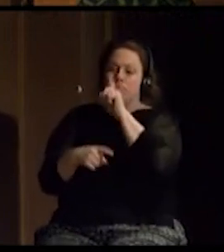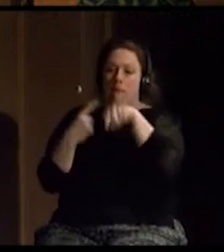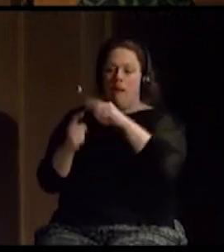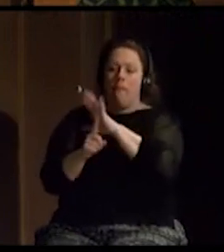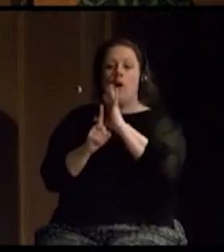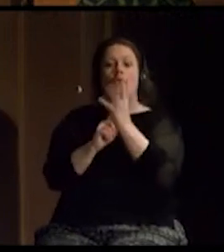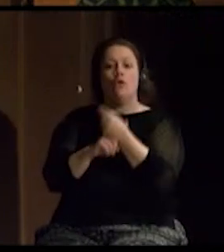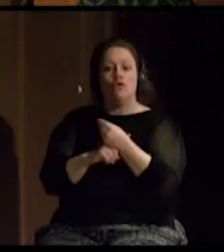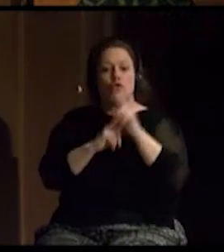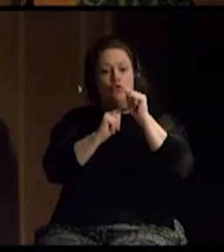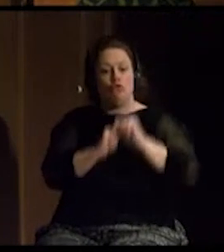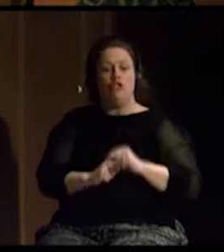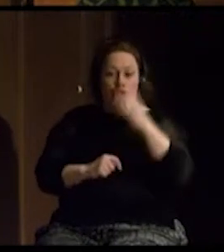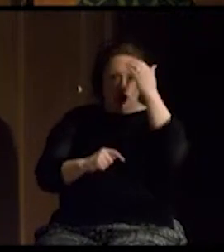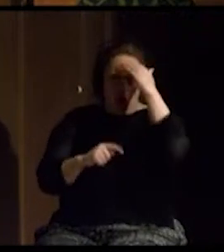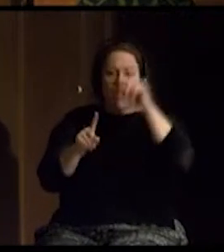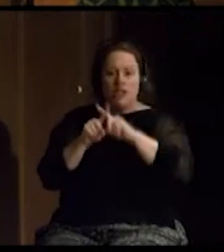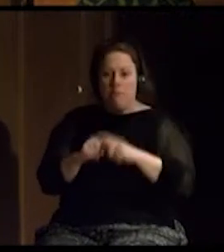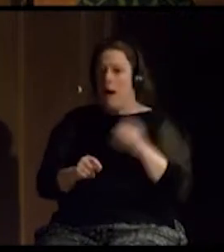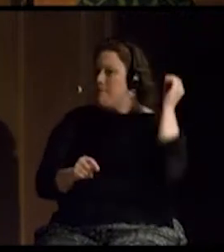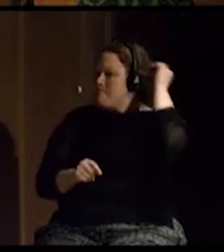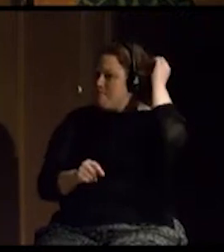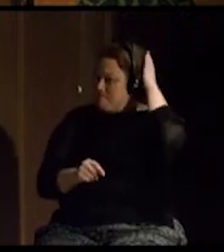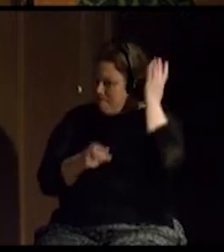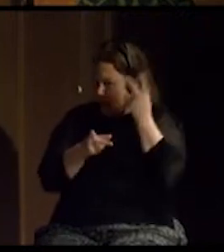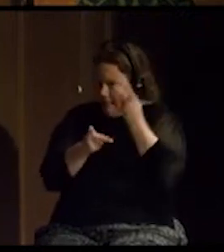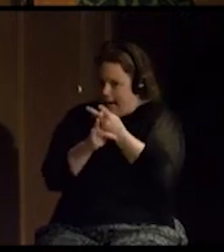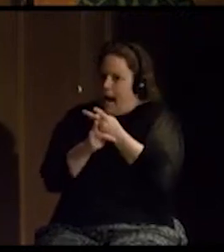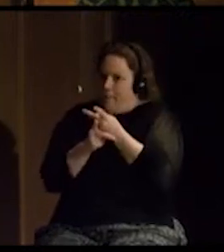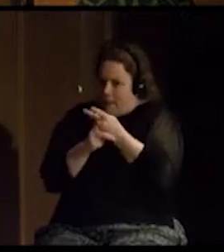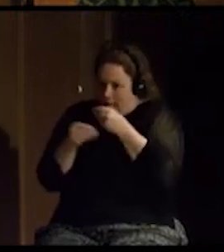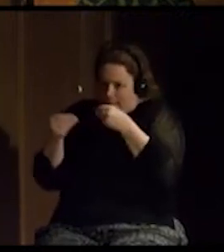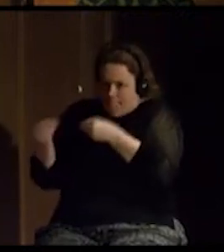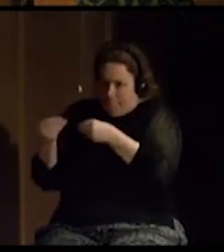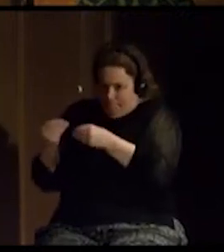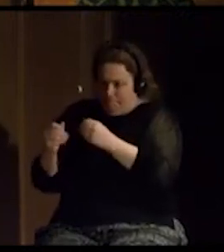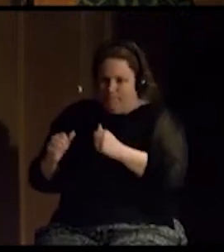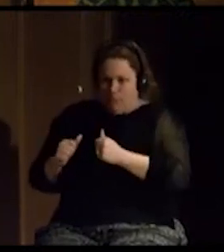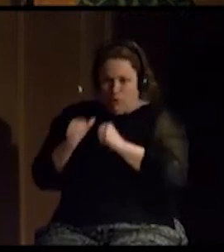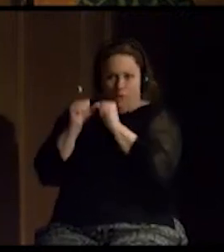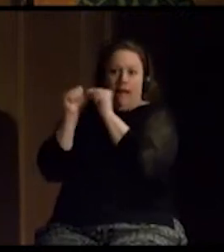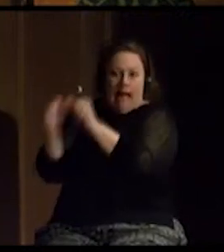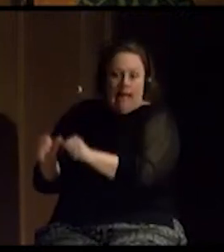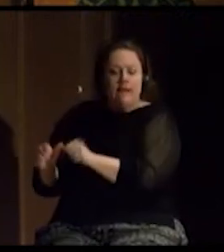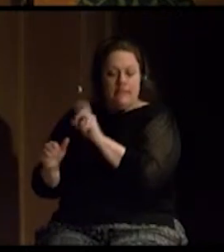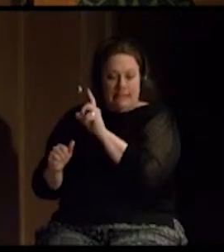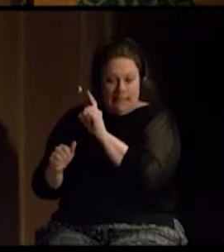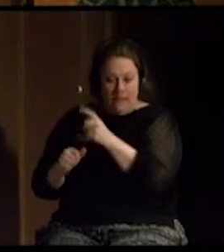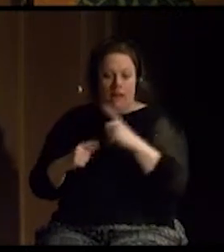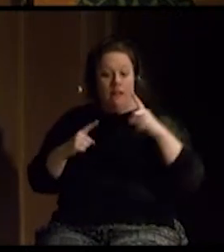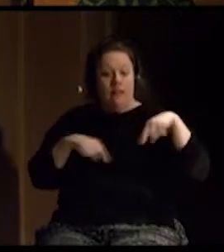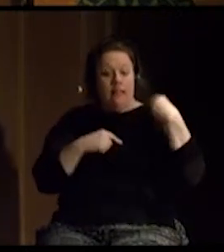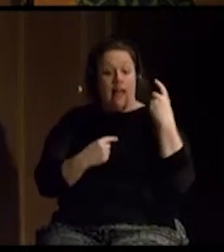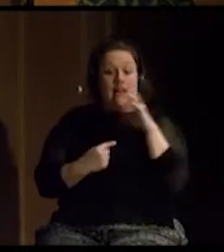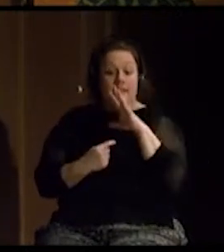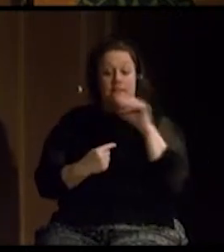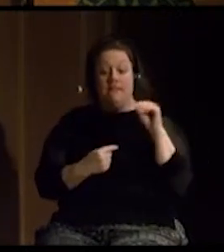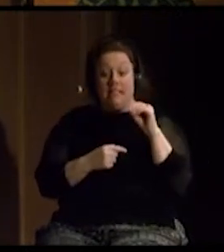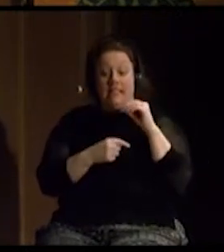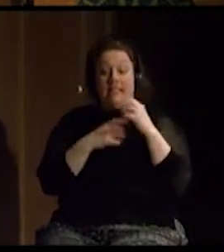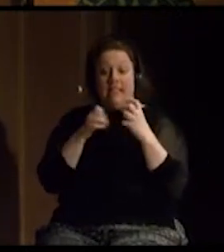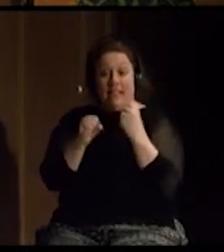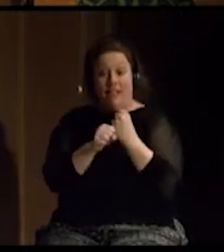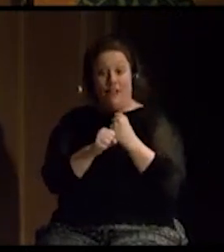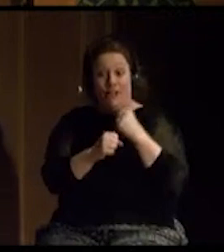knowledge survived. In the last 50 years, there had been revivals of Coast Salish weaving in communities